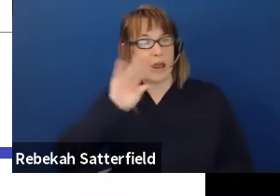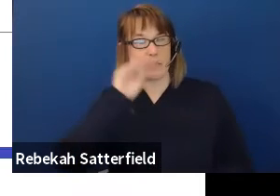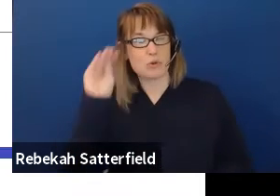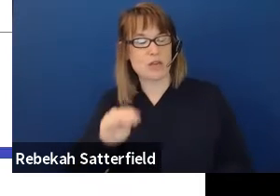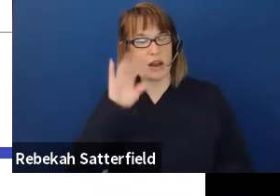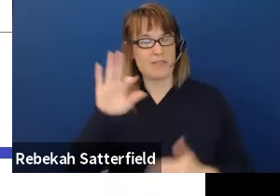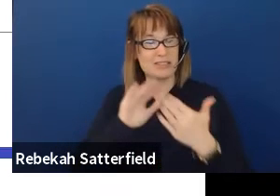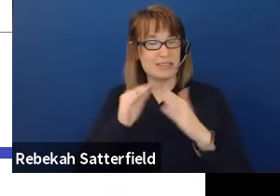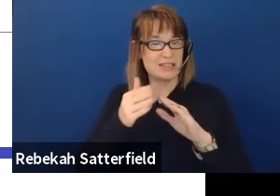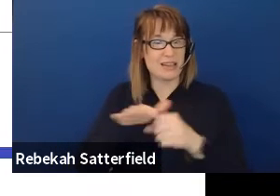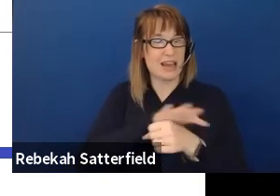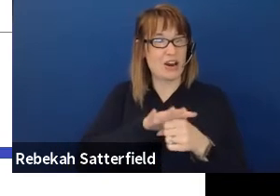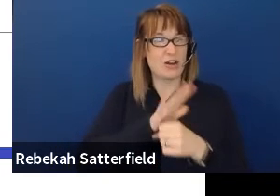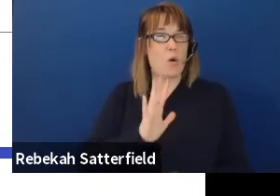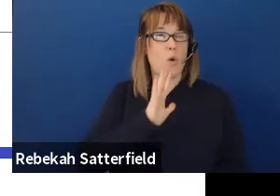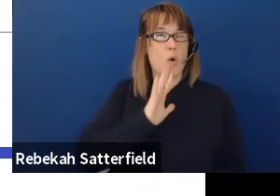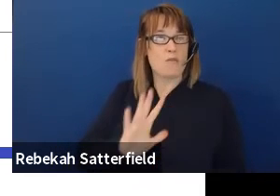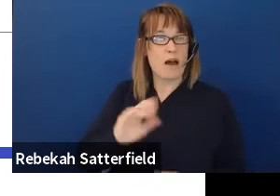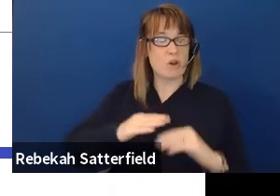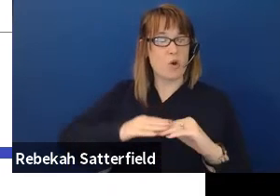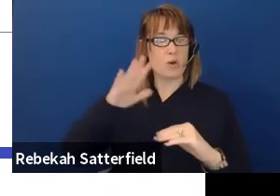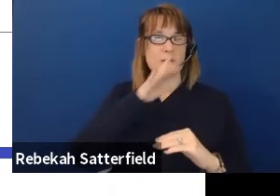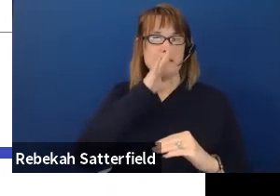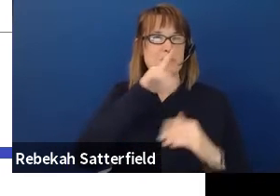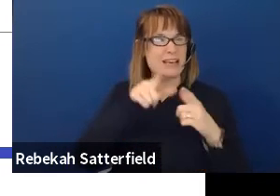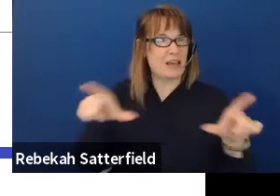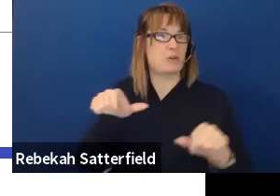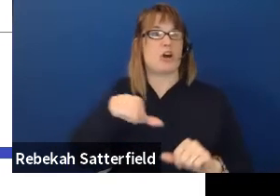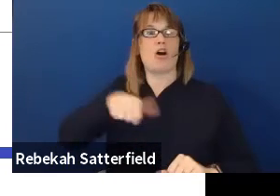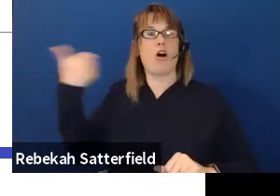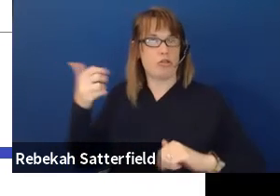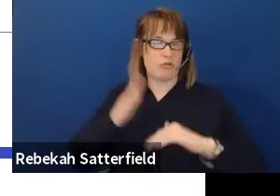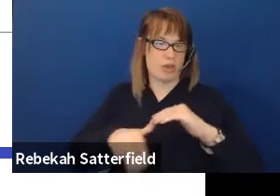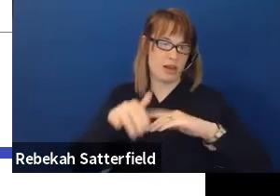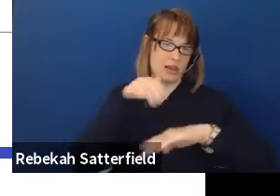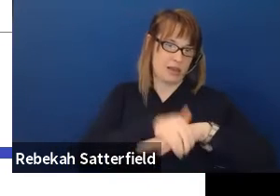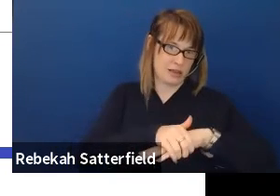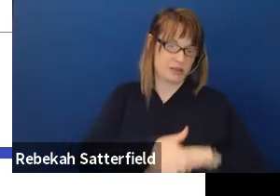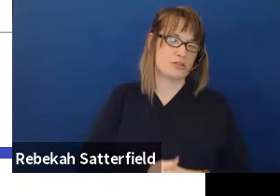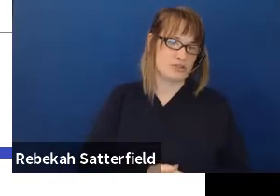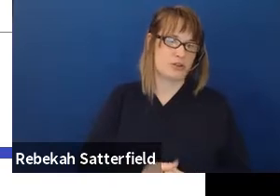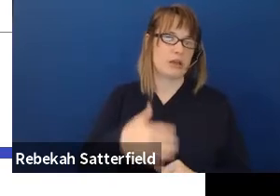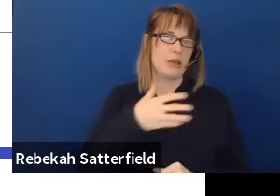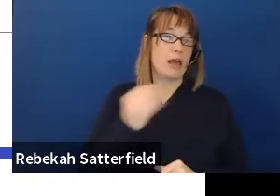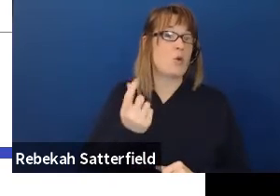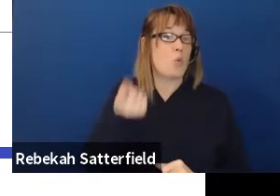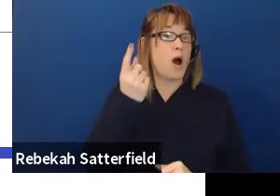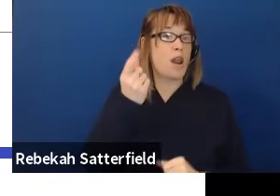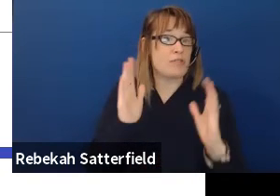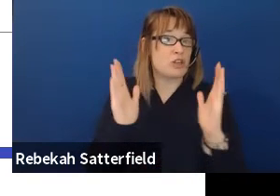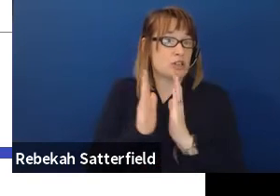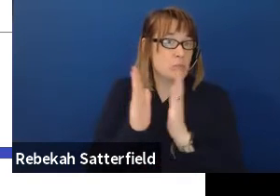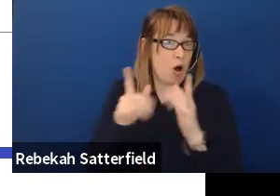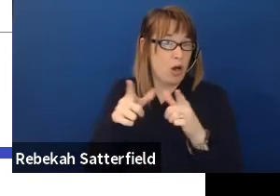metro area population age speaks the language other than English at home. And one of the smaller